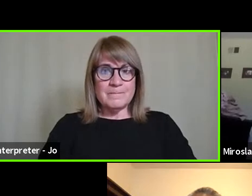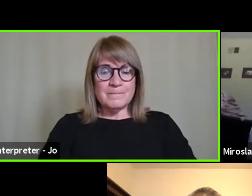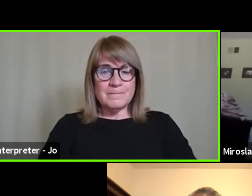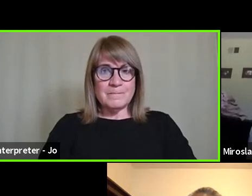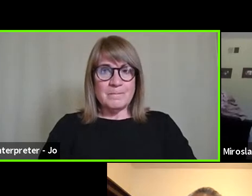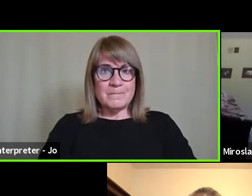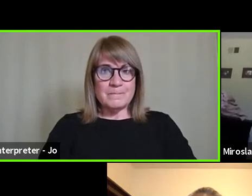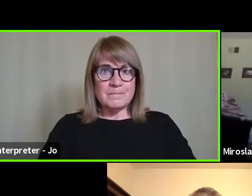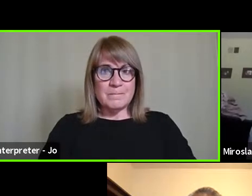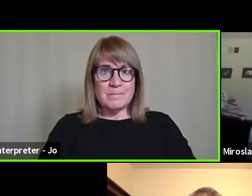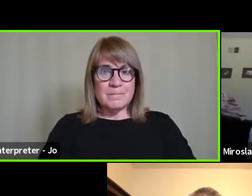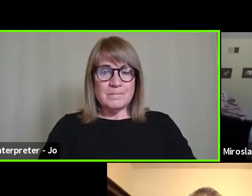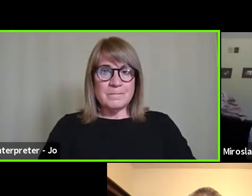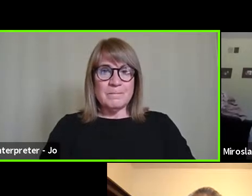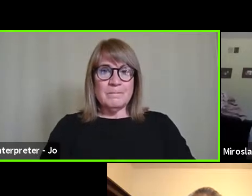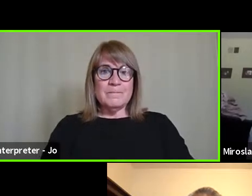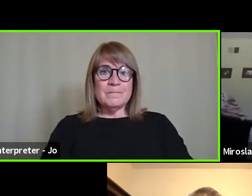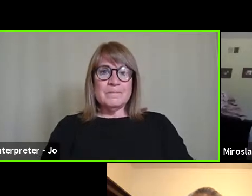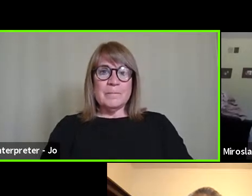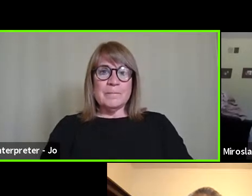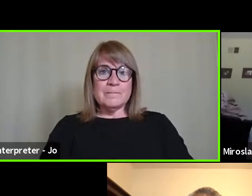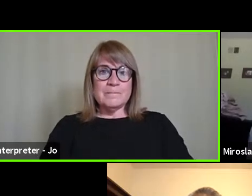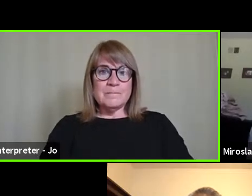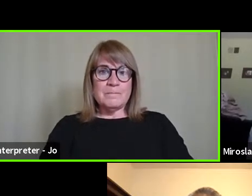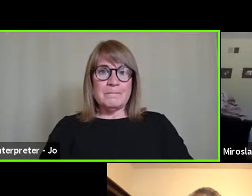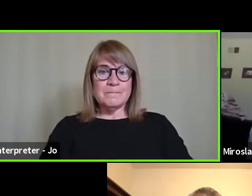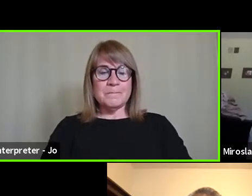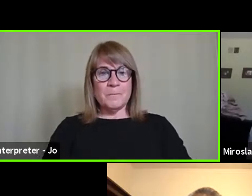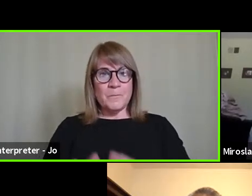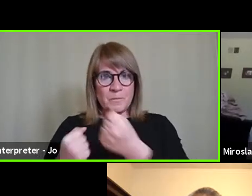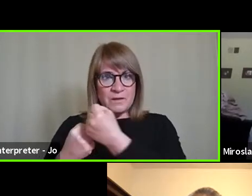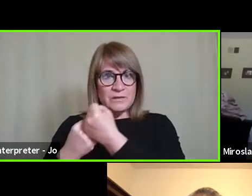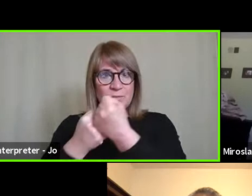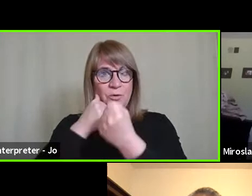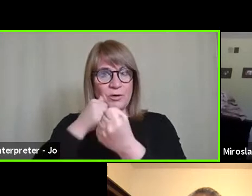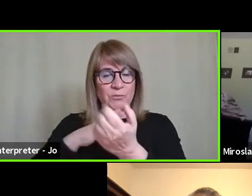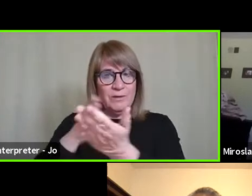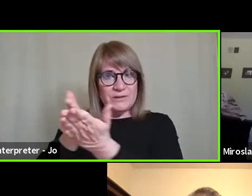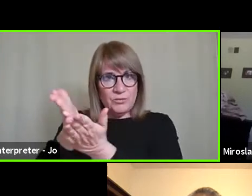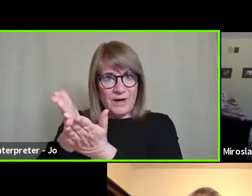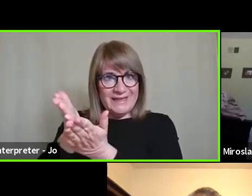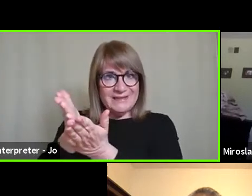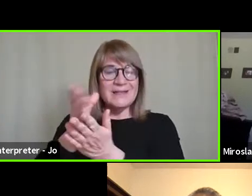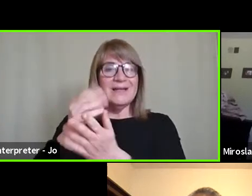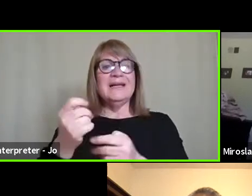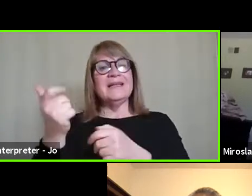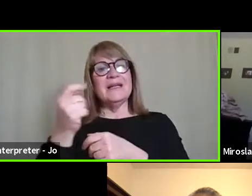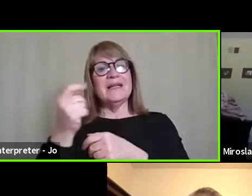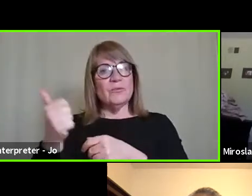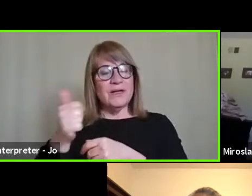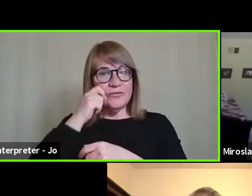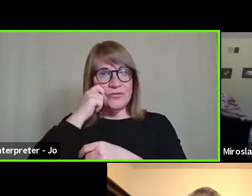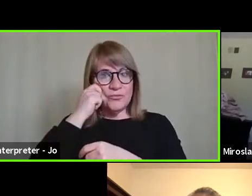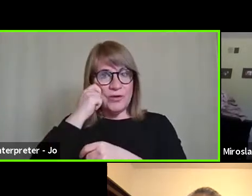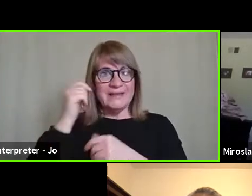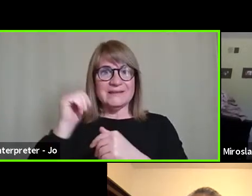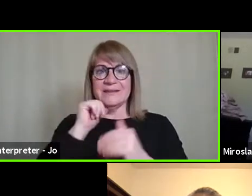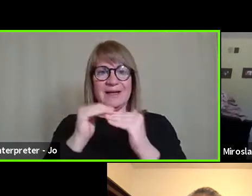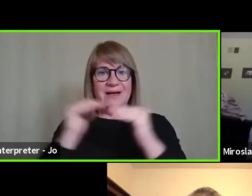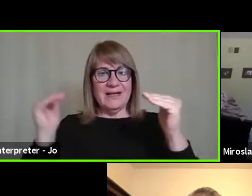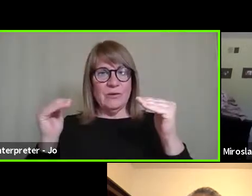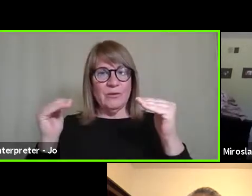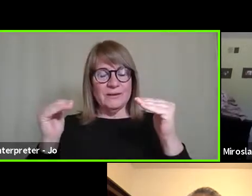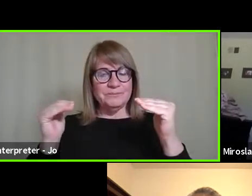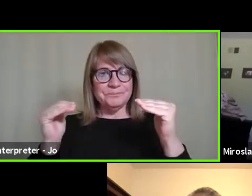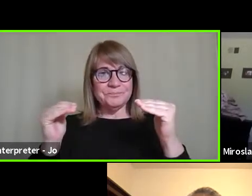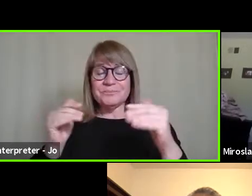in critiquing efforts at racial subordination while at the same time demanding that science medicine technology